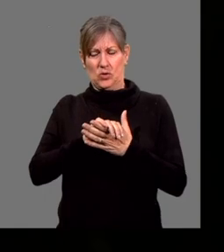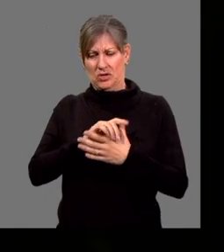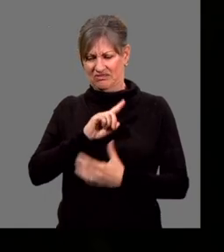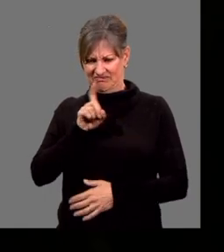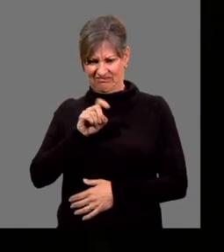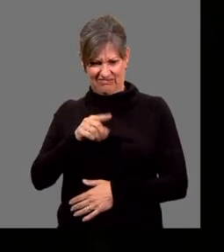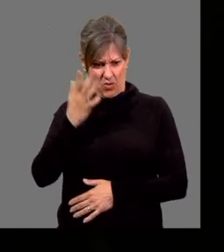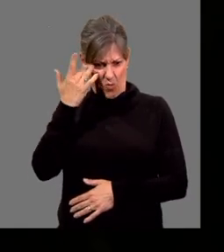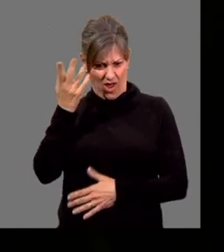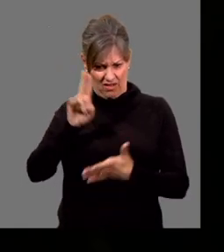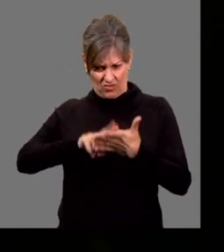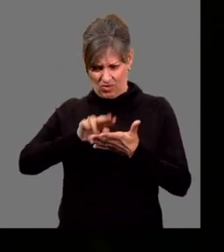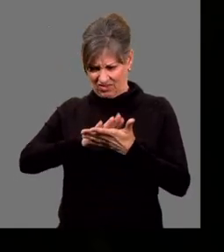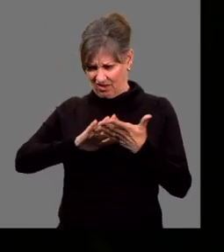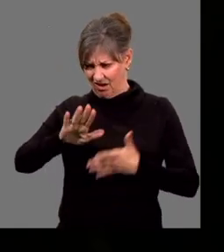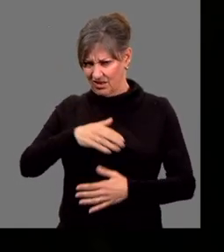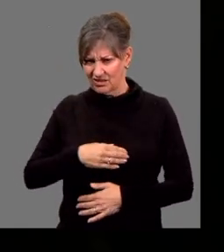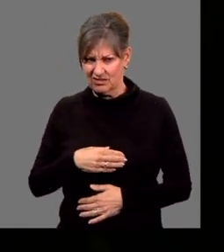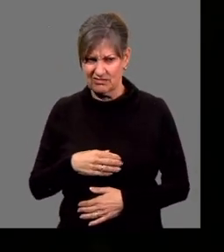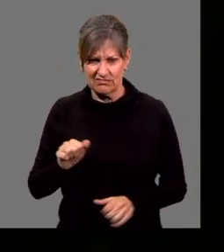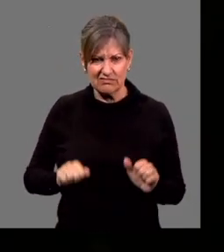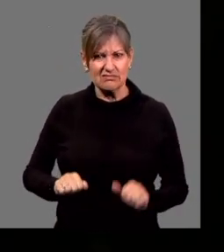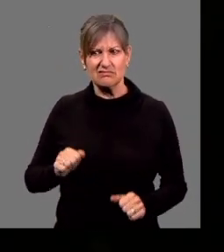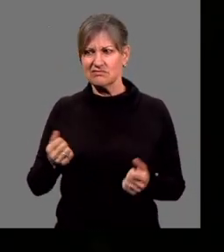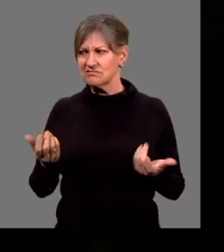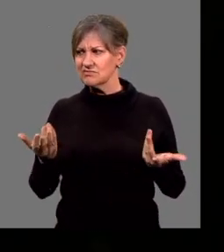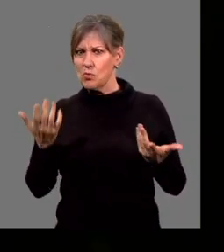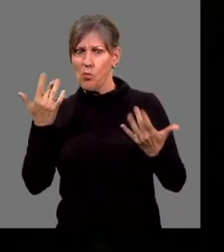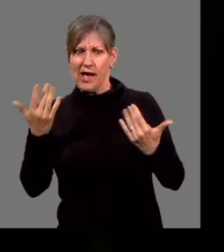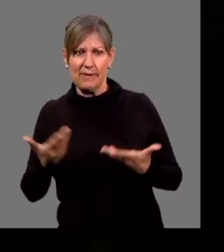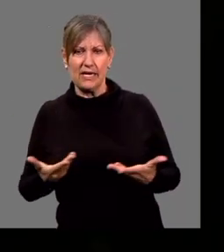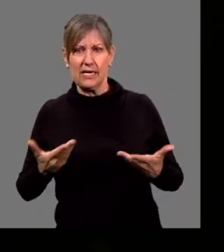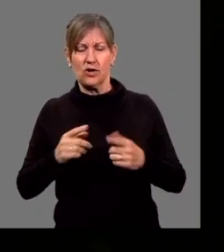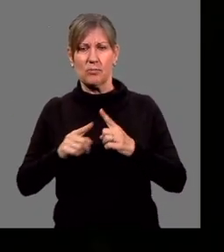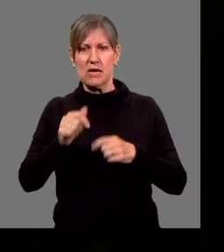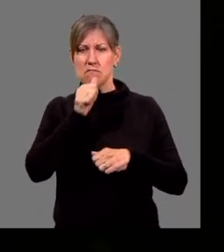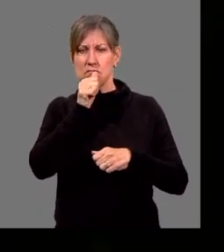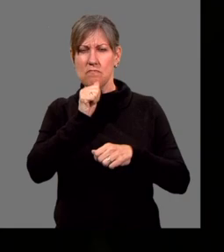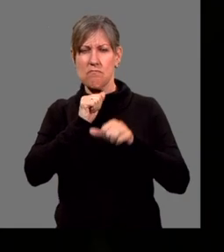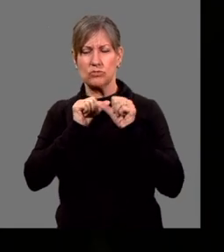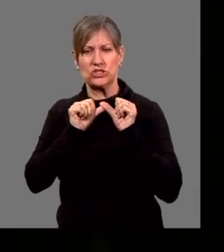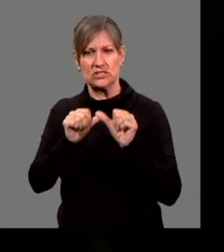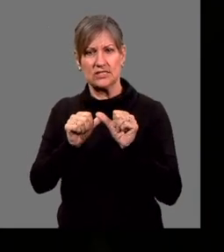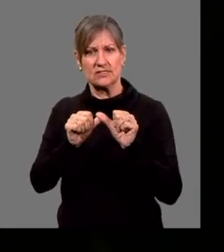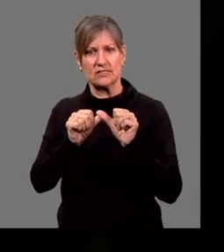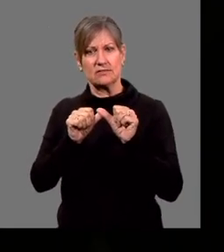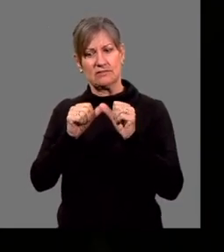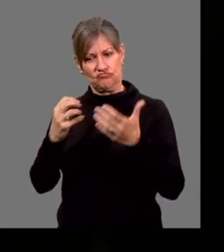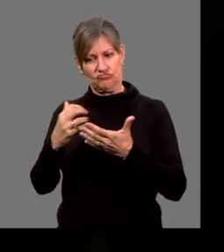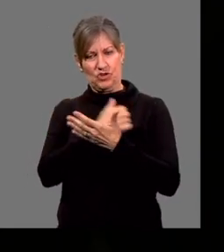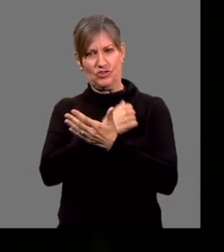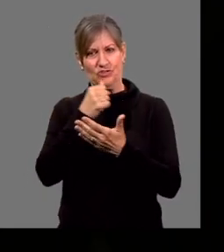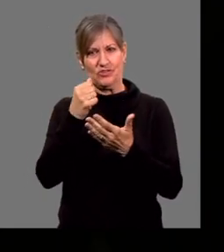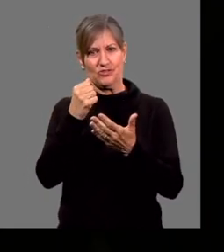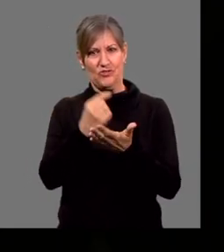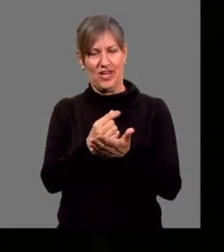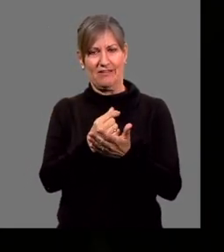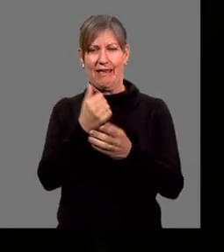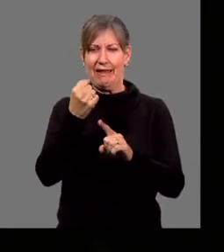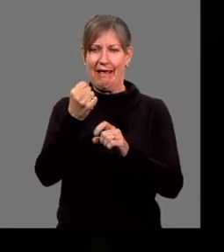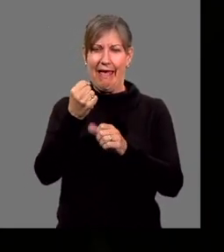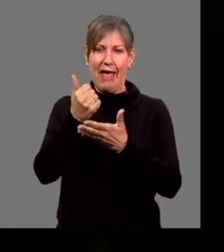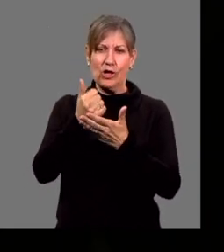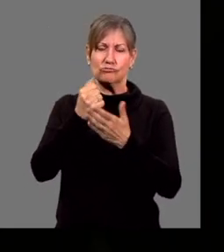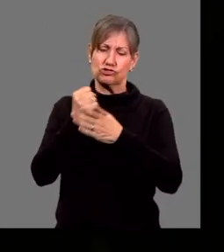where you questioned, why did I enroll in college or what am I doing here? But persistence has brought you through, earned you the grade, helped you